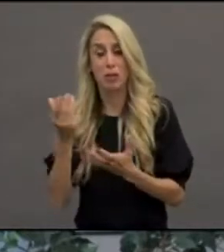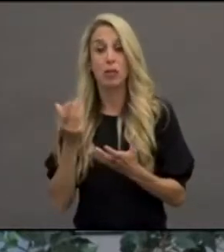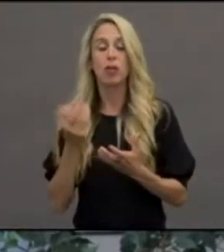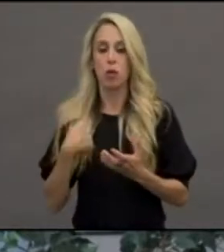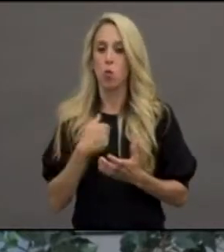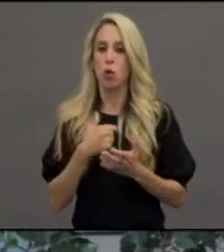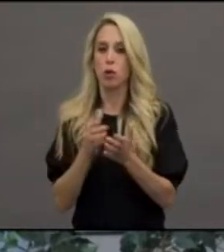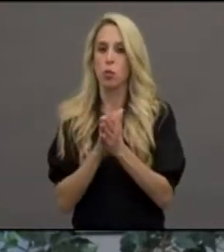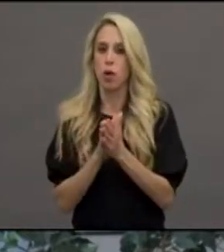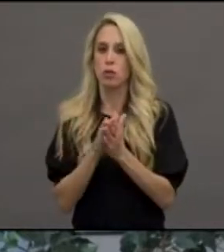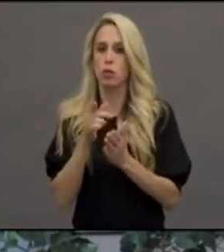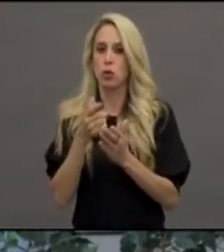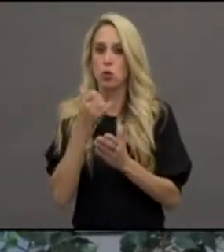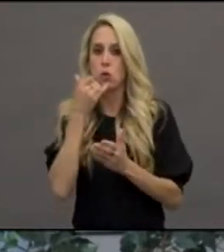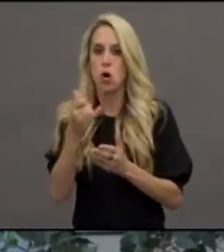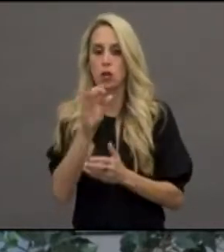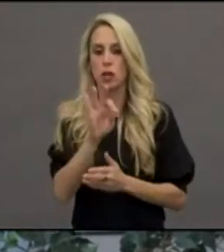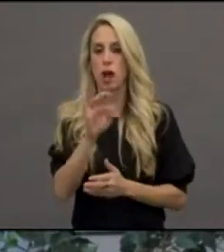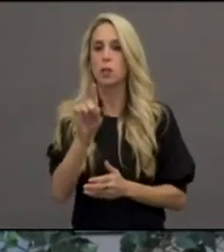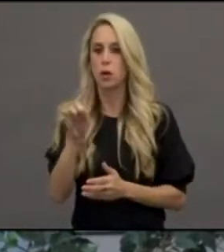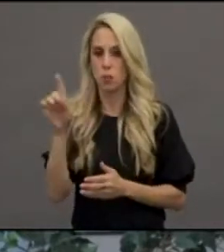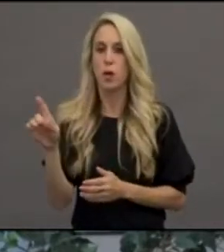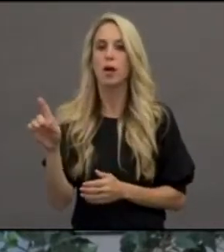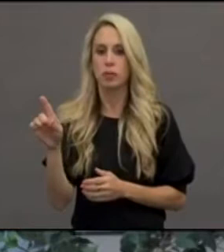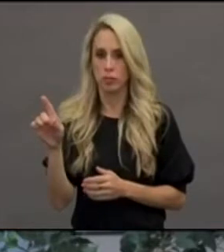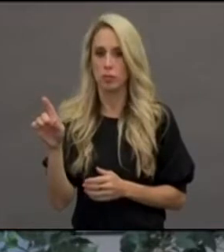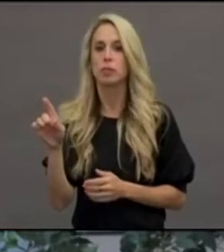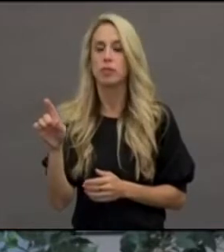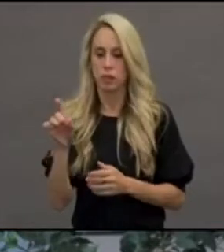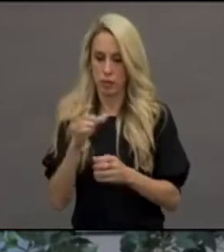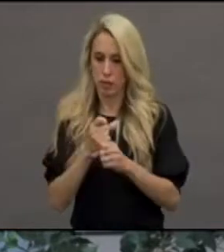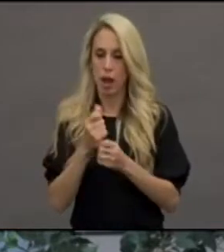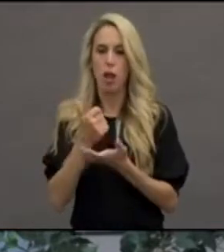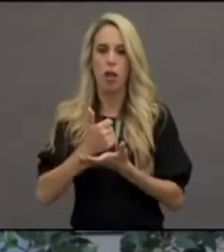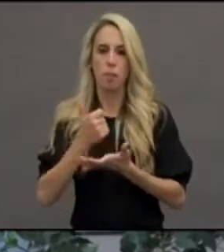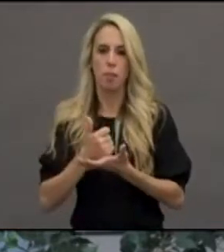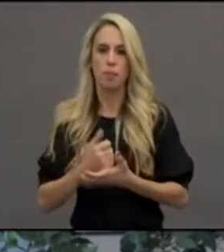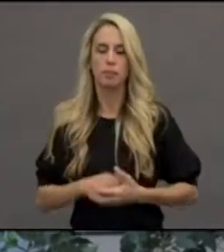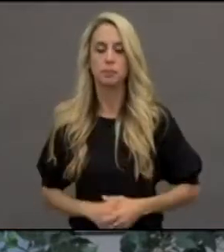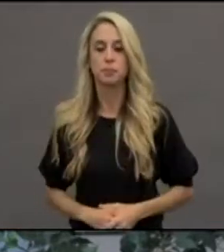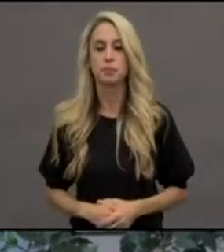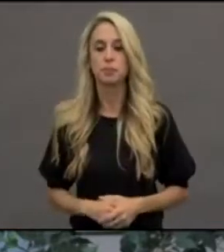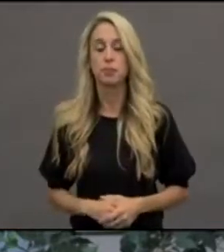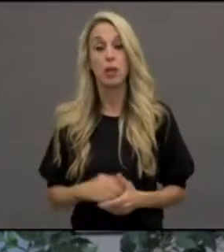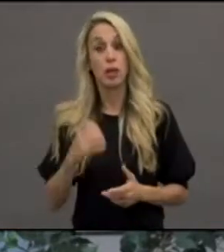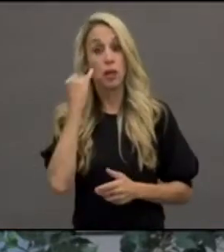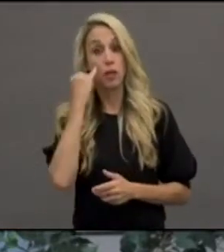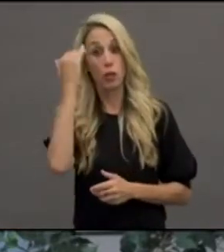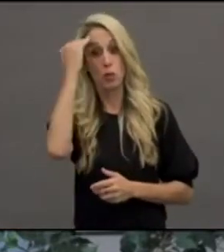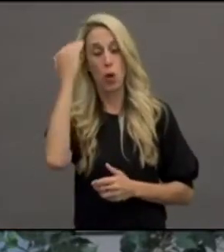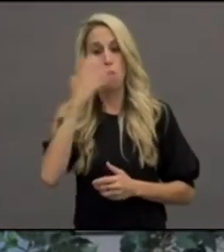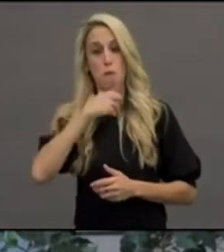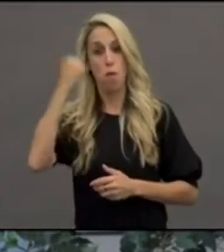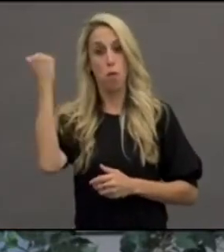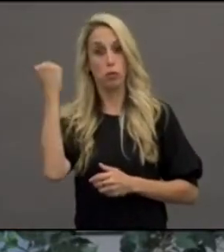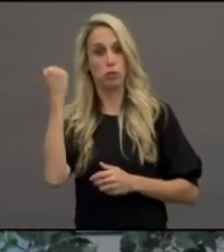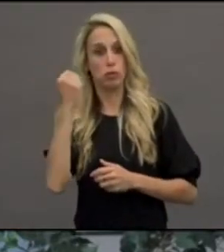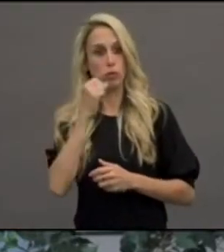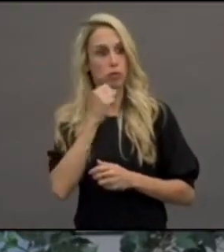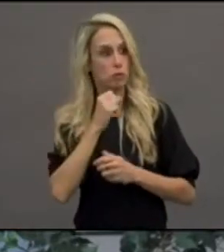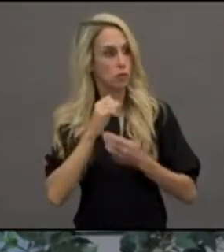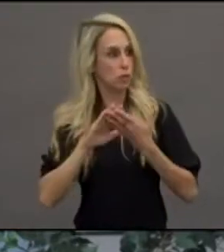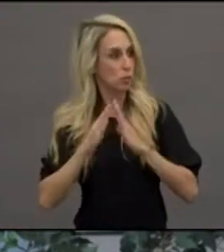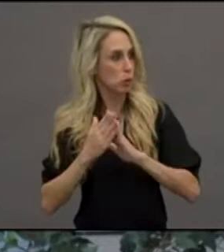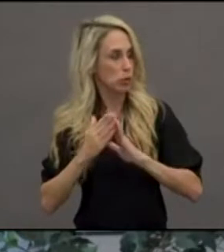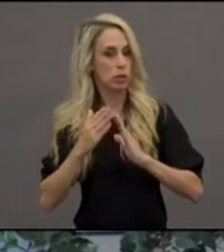we are requesting that you call 911 to get assistance. If you know of elderly